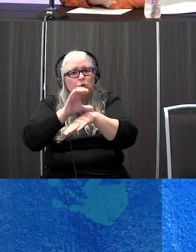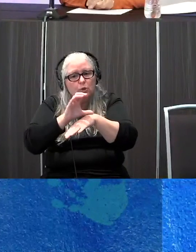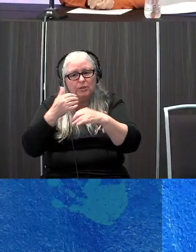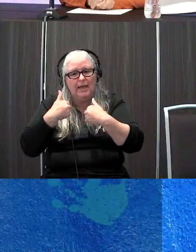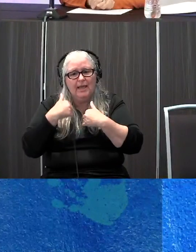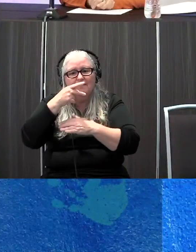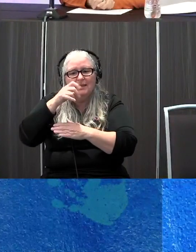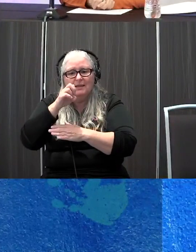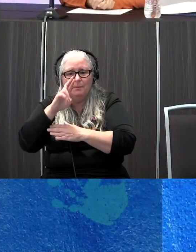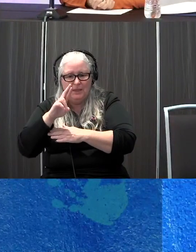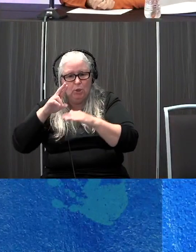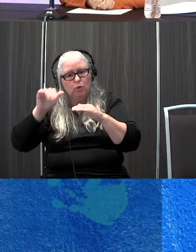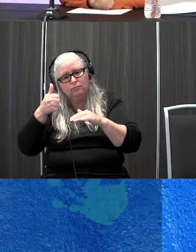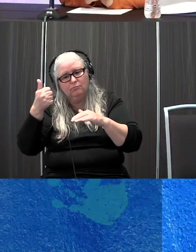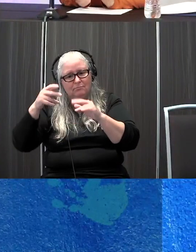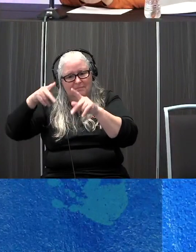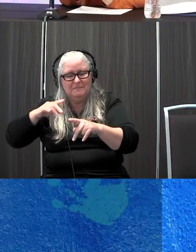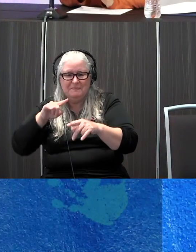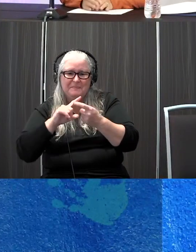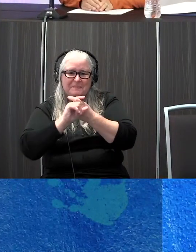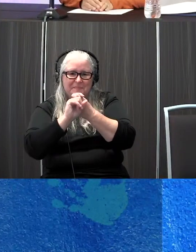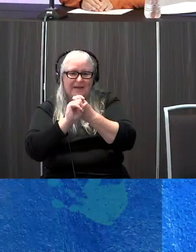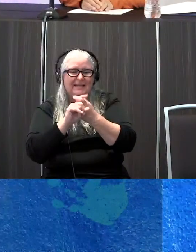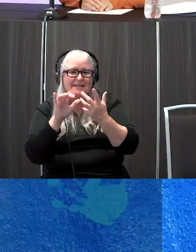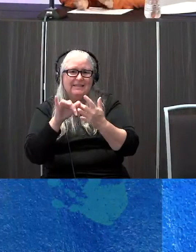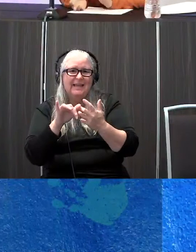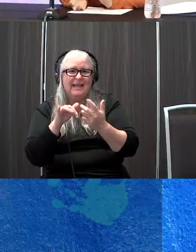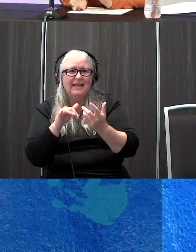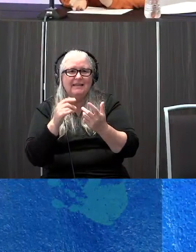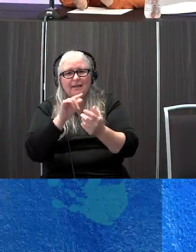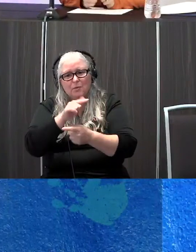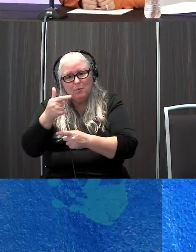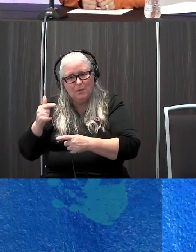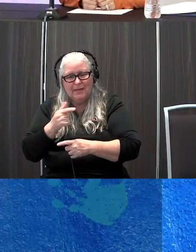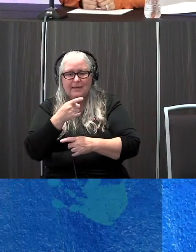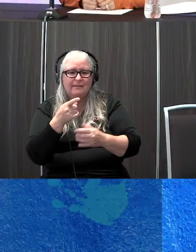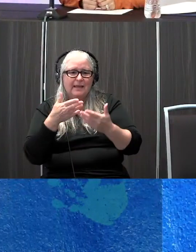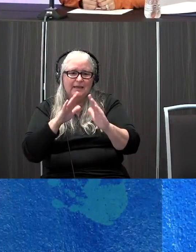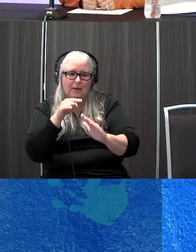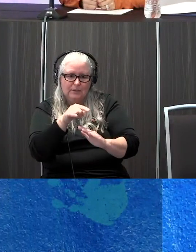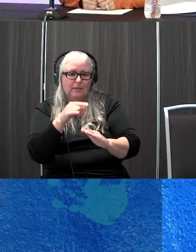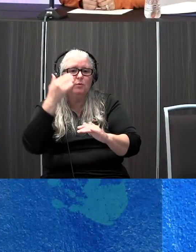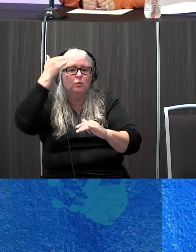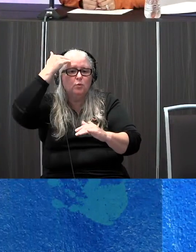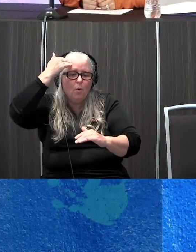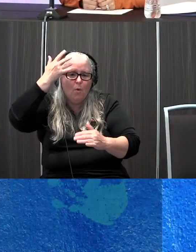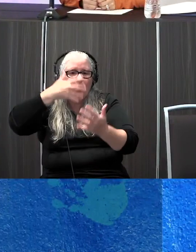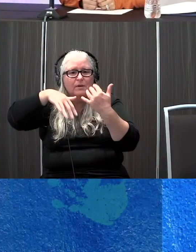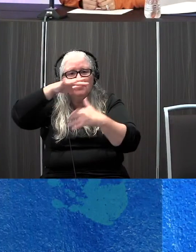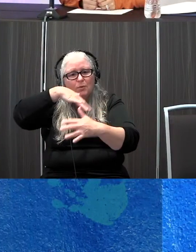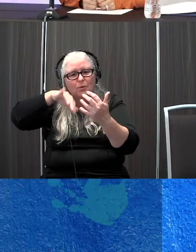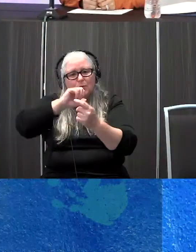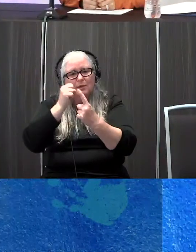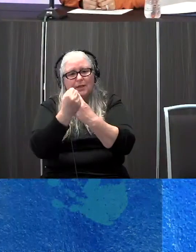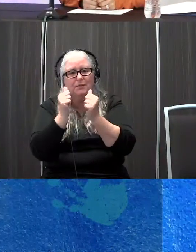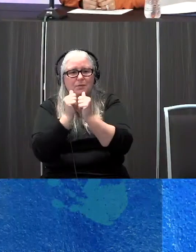we find kids that are interested in working with Cole and then rotate them, and then that also allows him to get to know more kids and they get to know him.